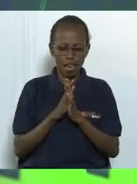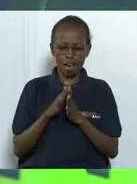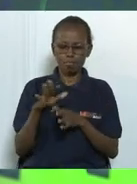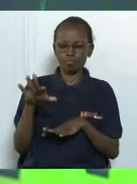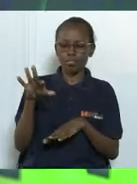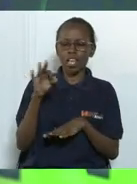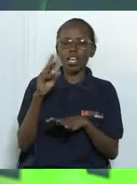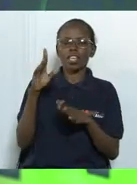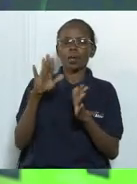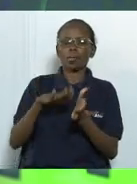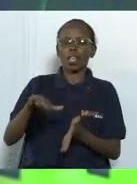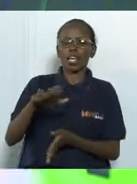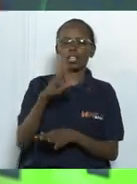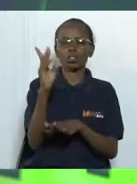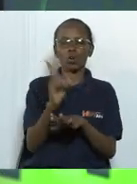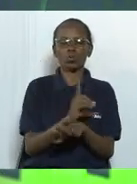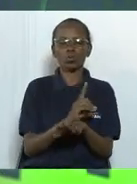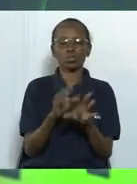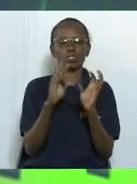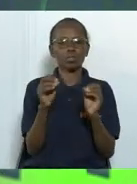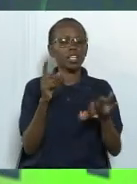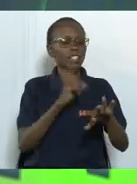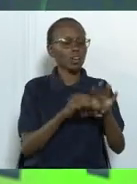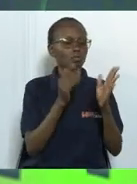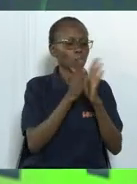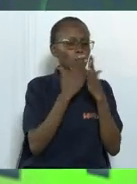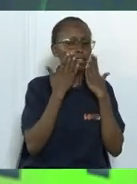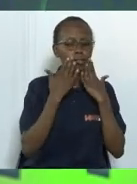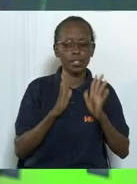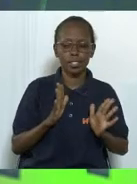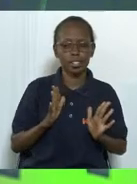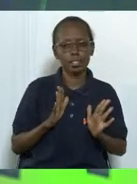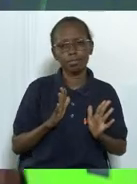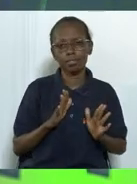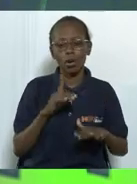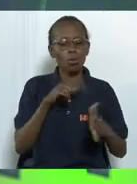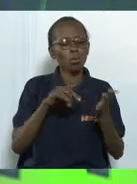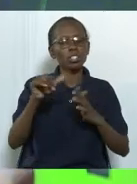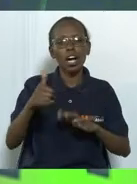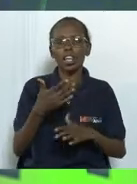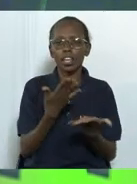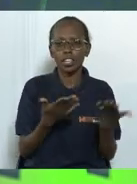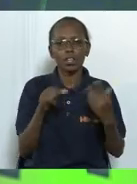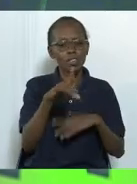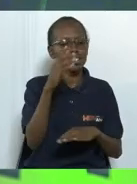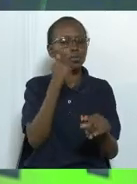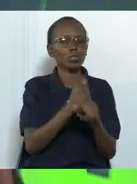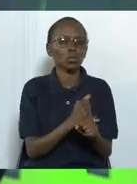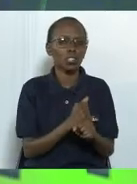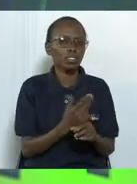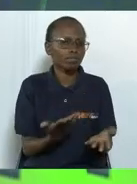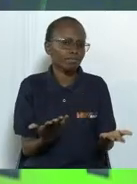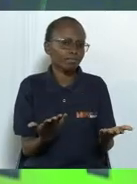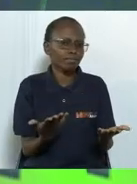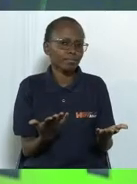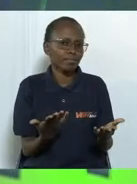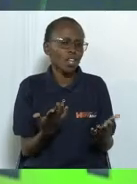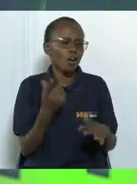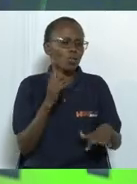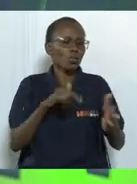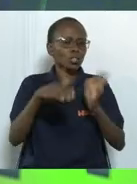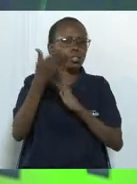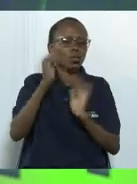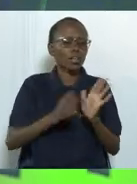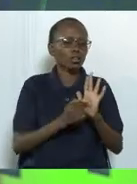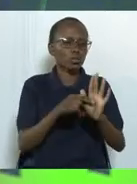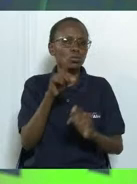place of duty. As you have prayed, what other thing are you doing regarding what God has